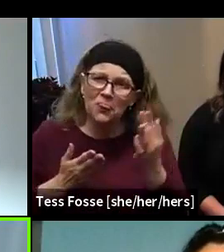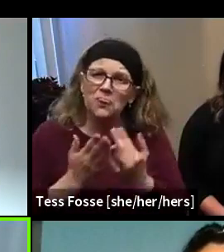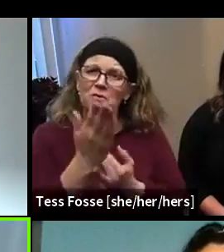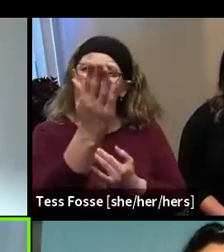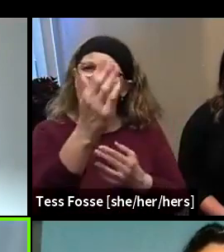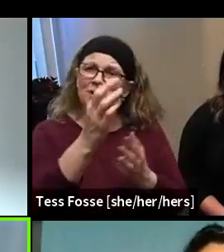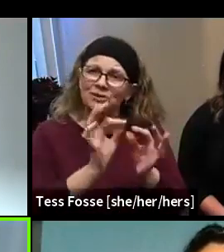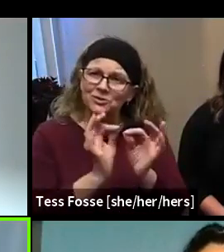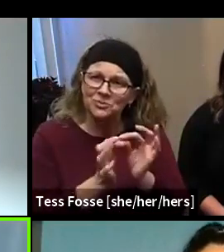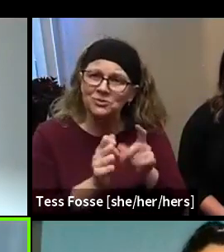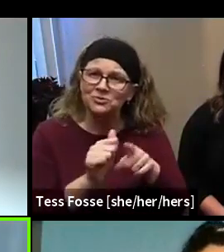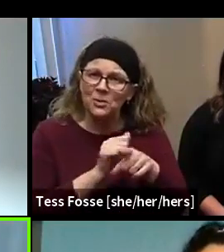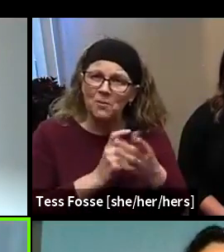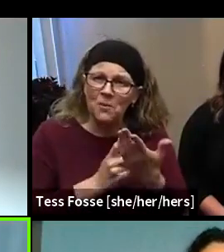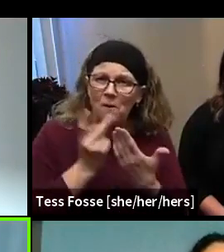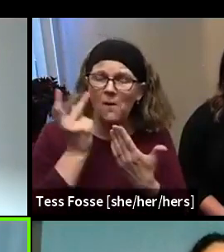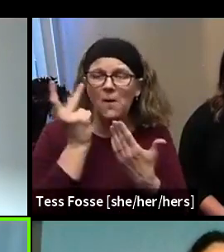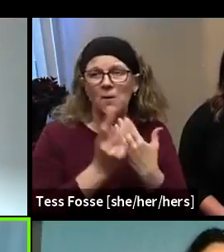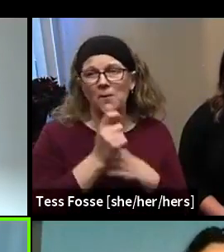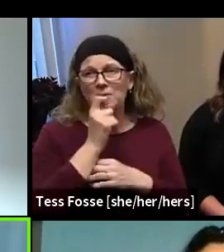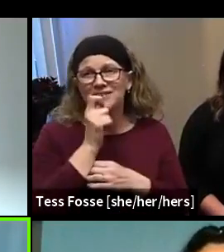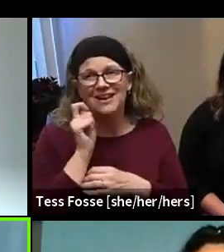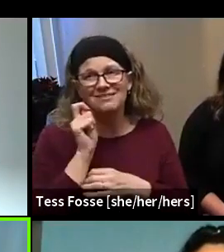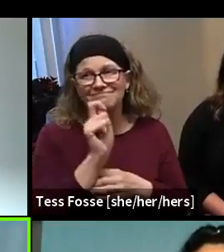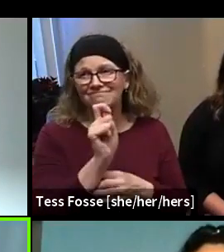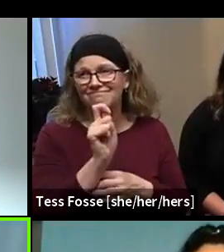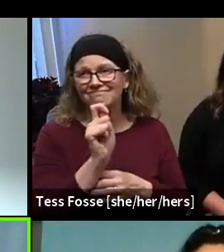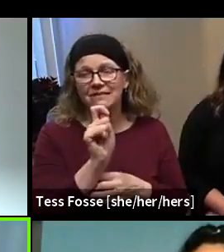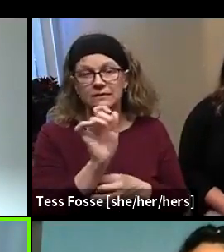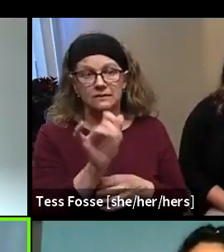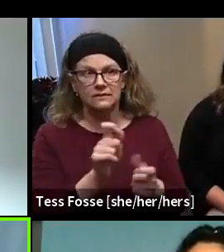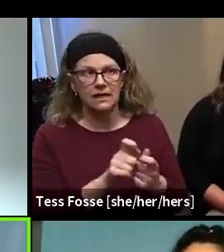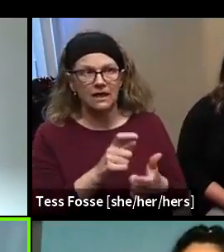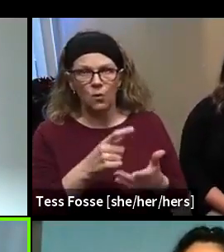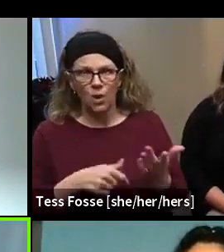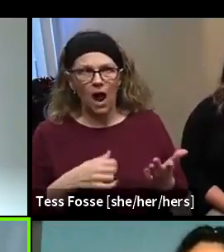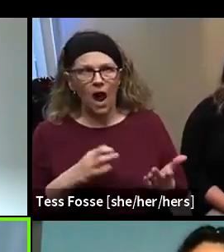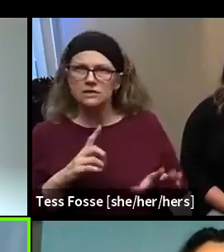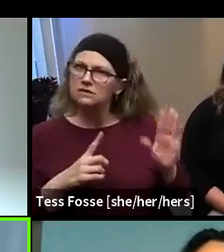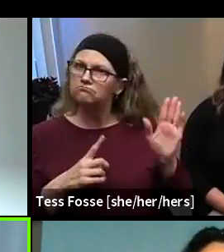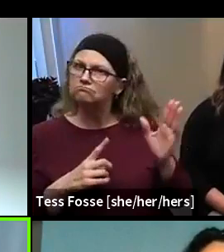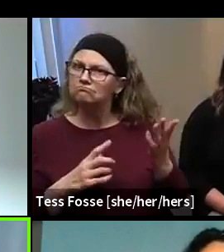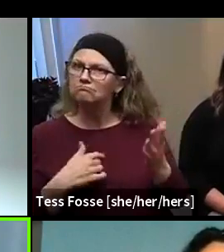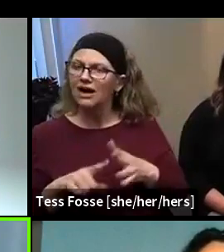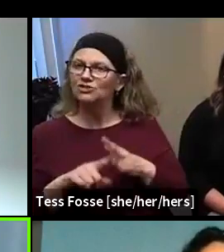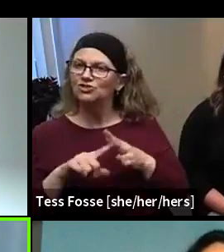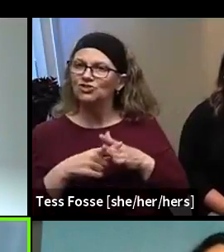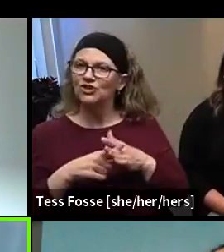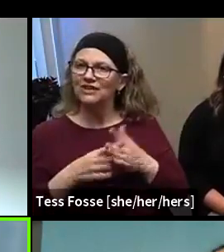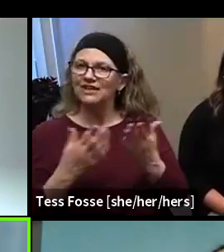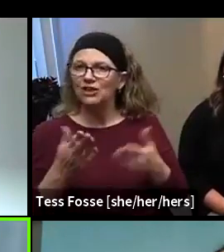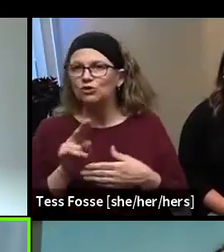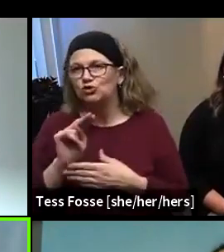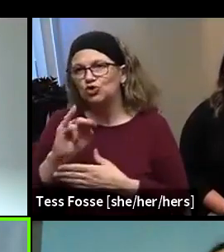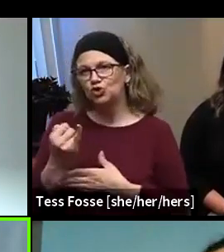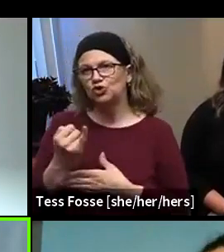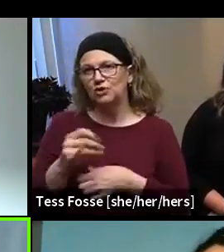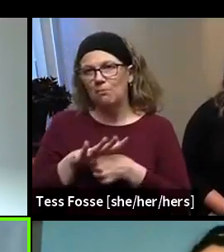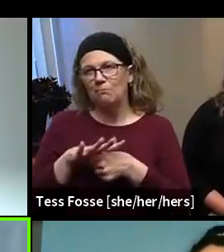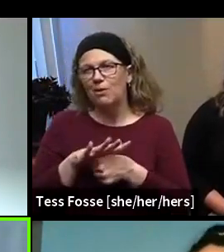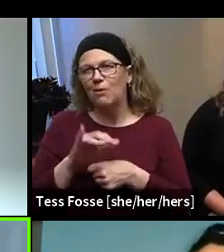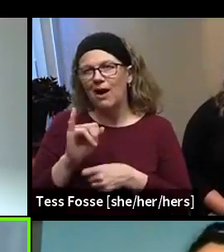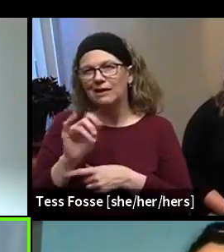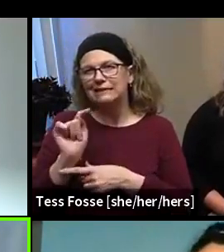training program, and that's exactly what I did. I started off here in New Jersey at my local